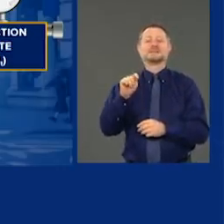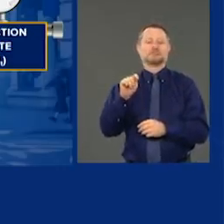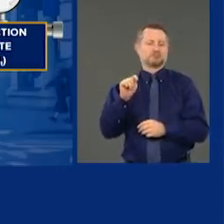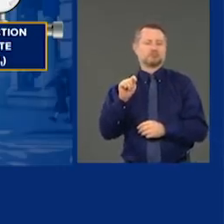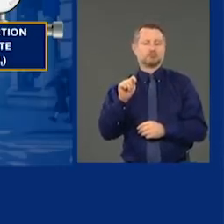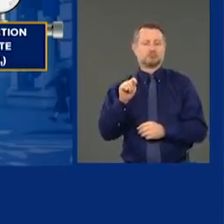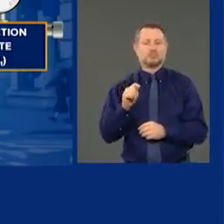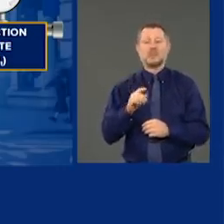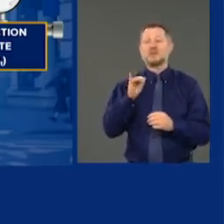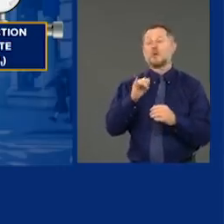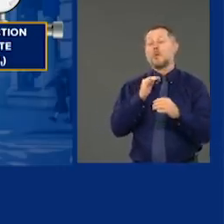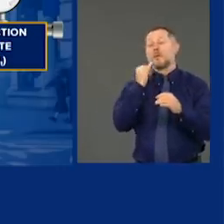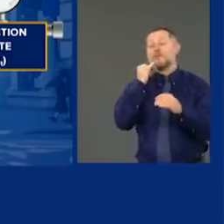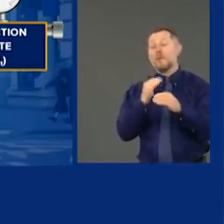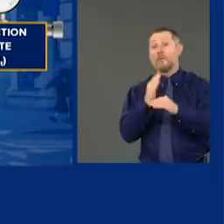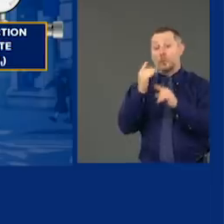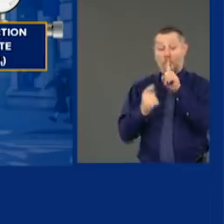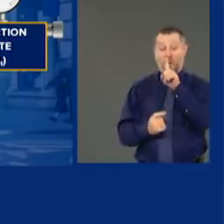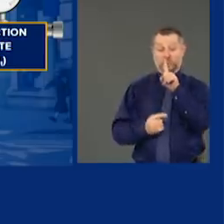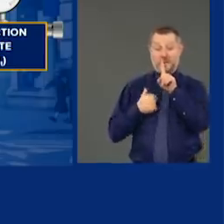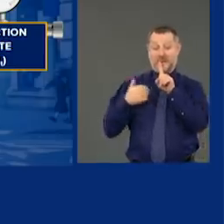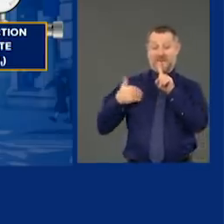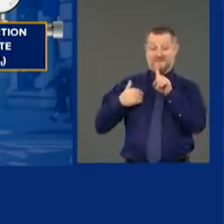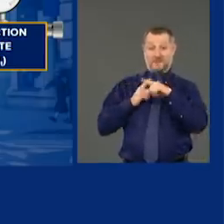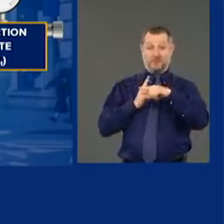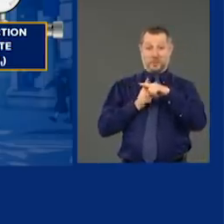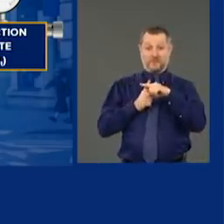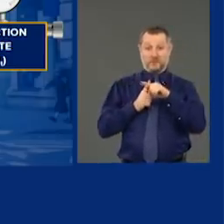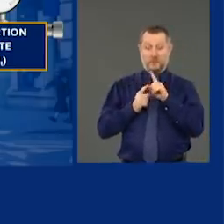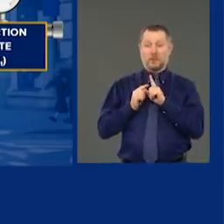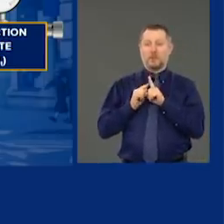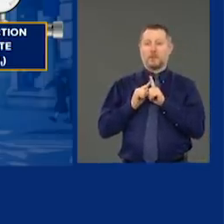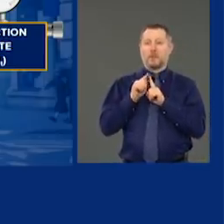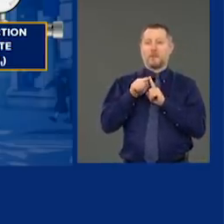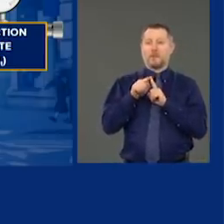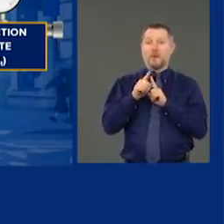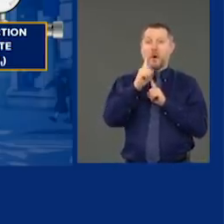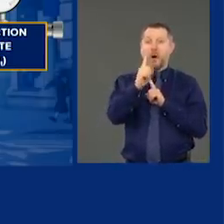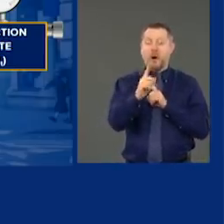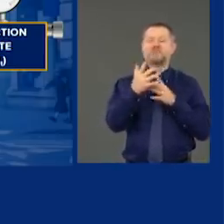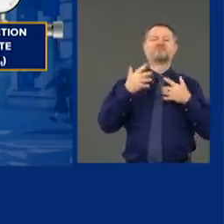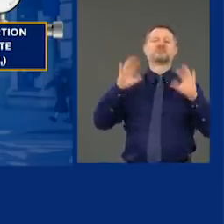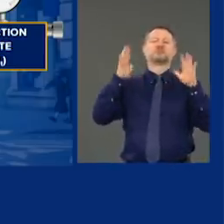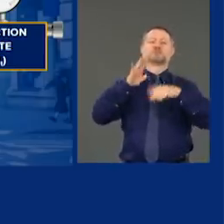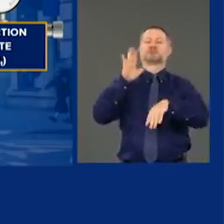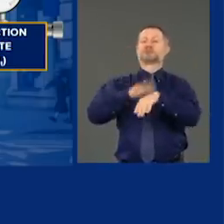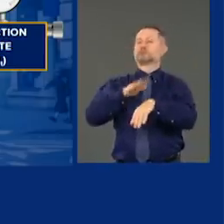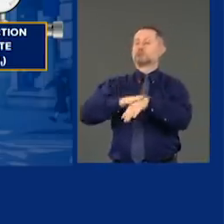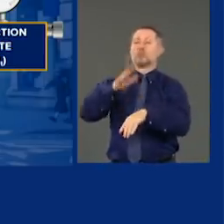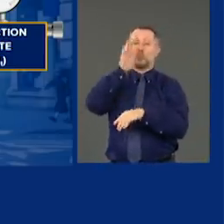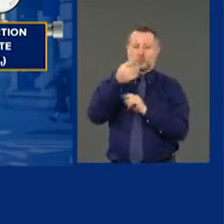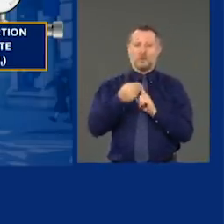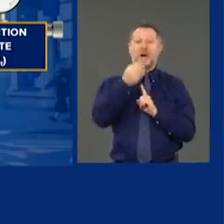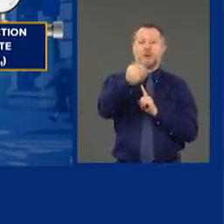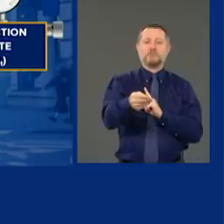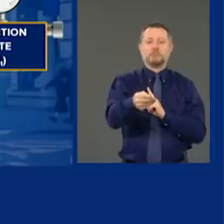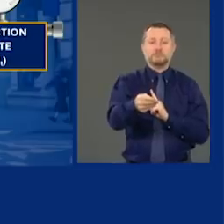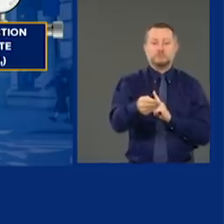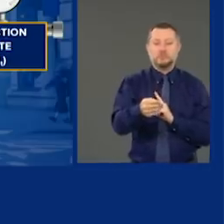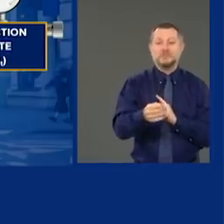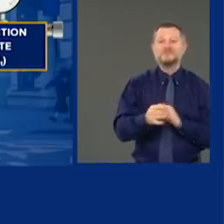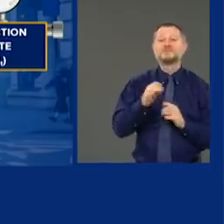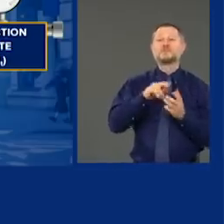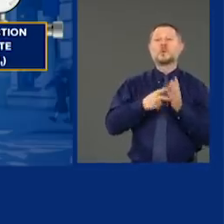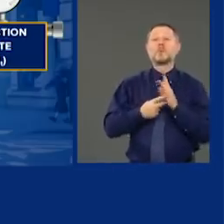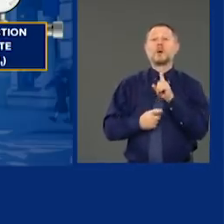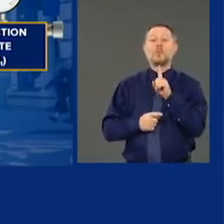over 1, red lights, alarms, beeping, you have a real problem. If one person is affecting